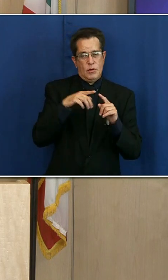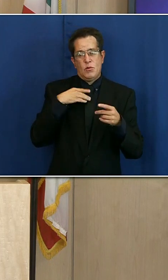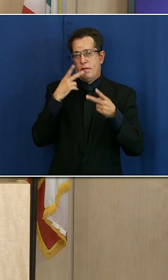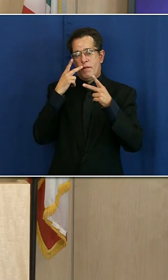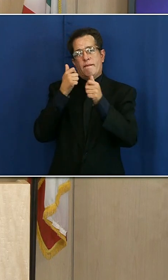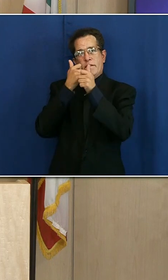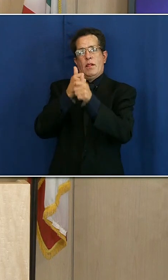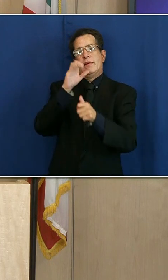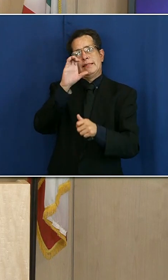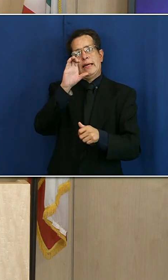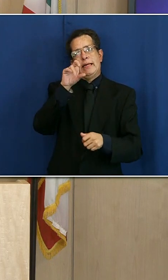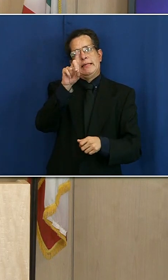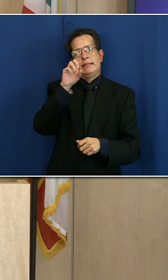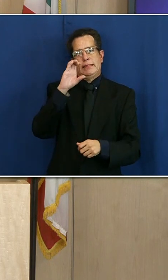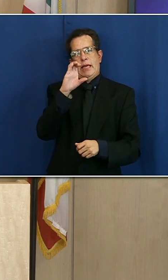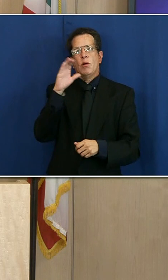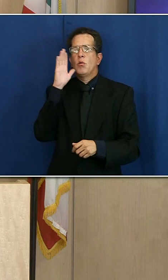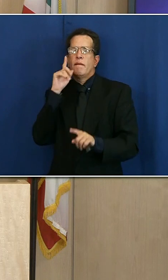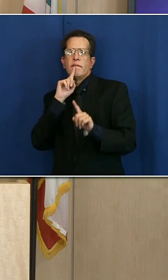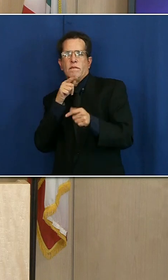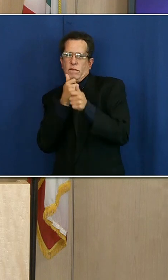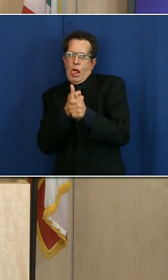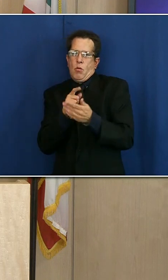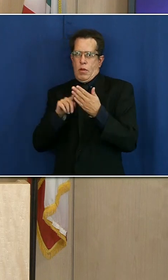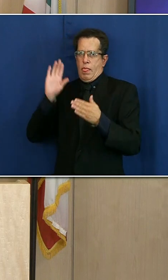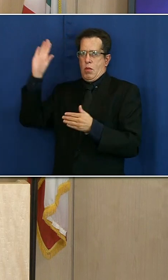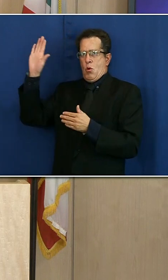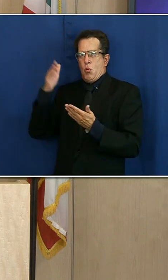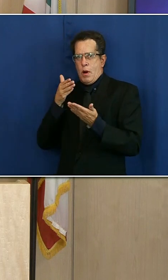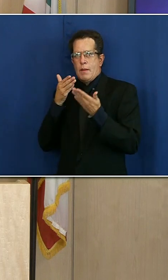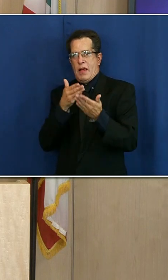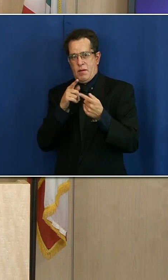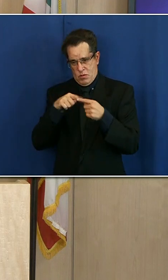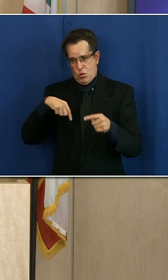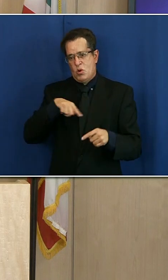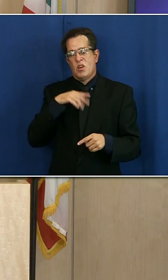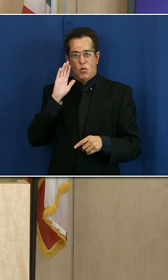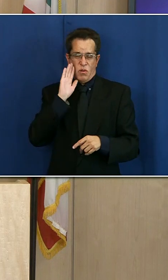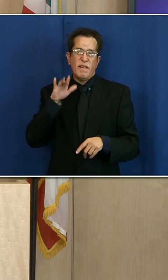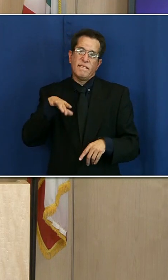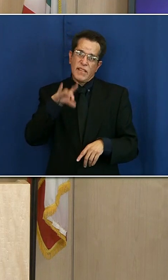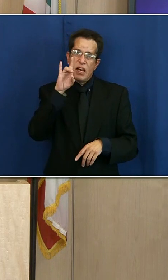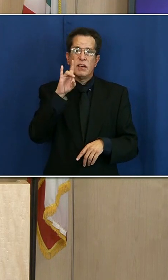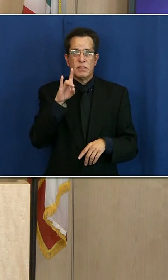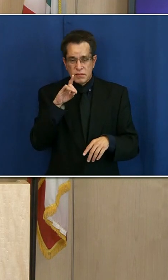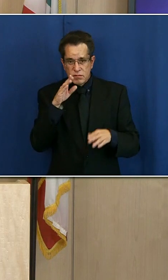CDC guidelines, but we'll be coming up with a process or protocol.